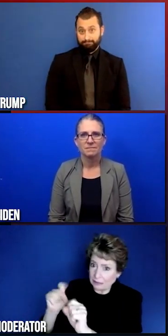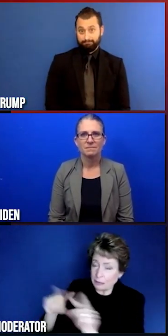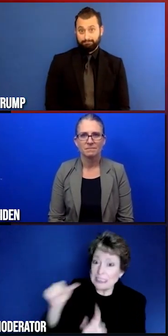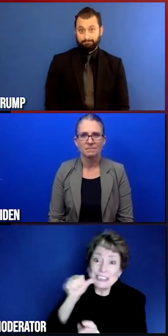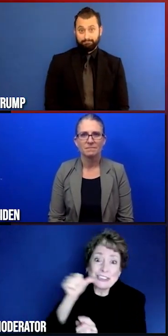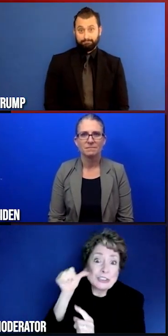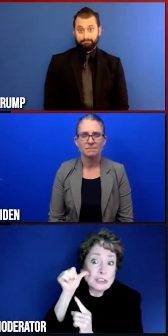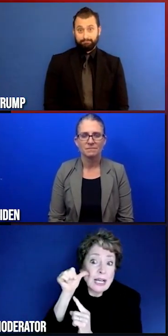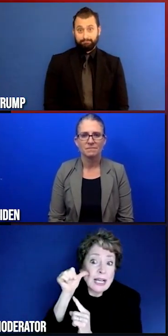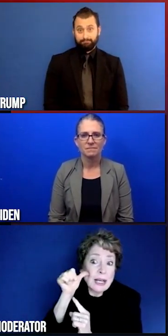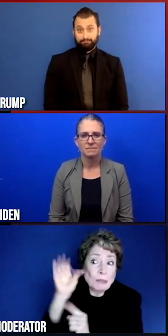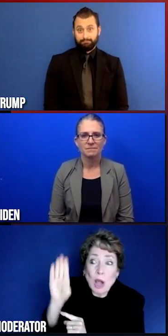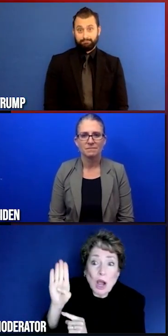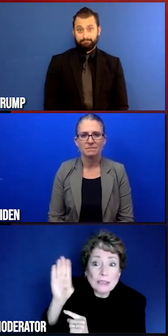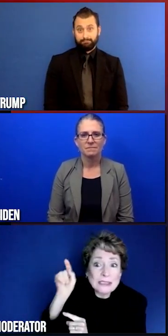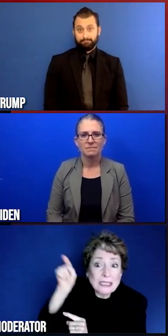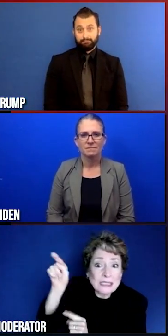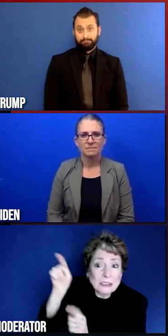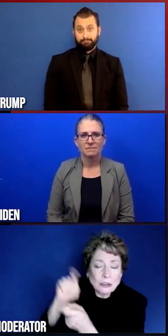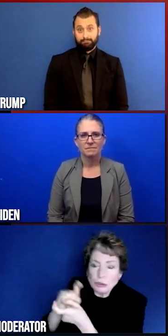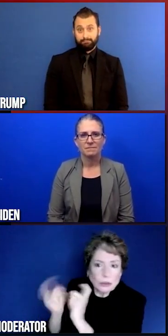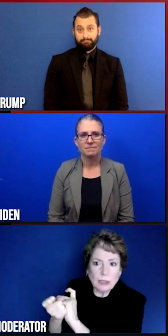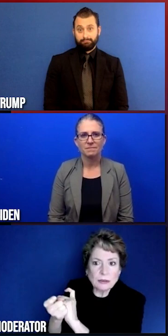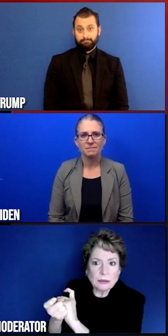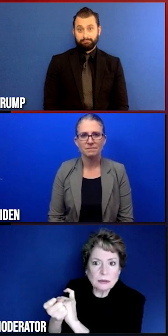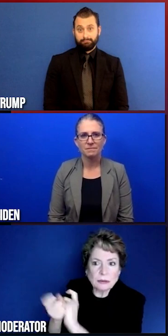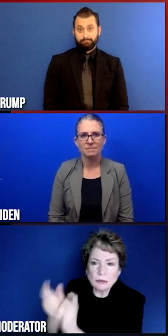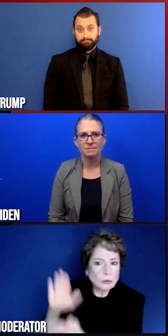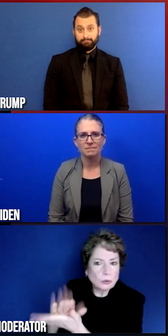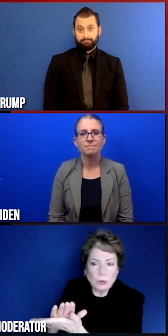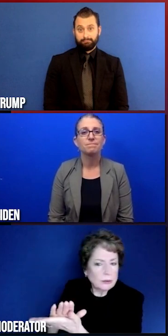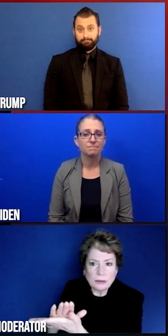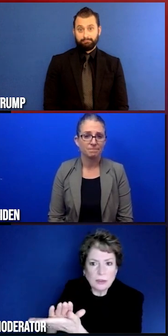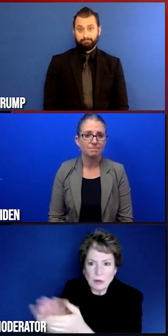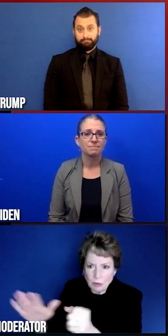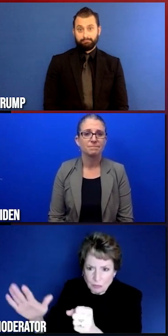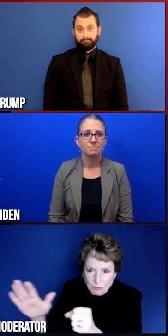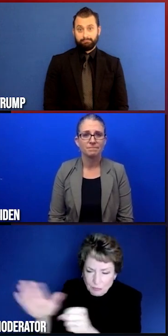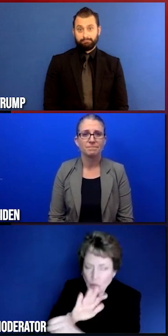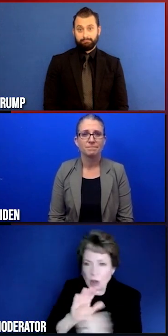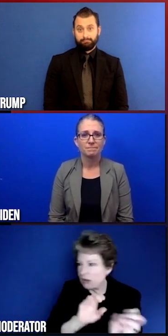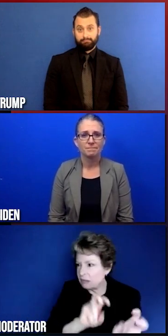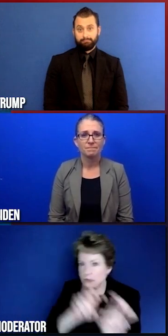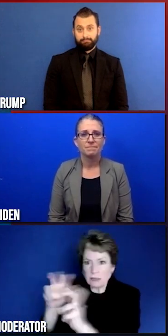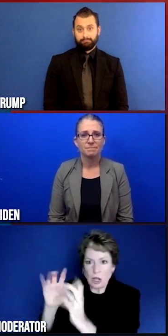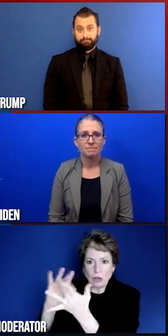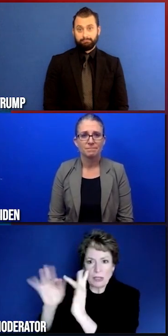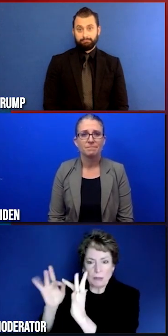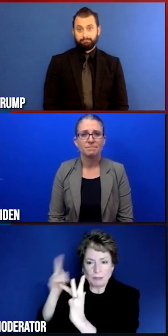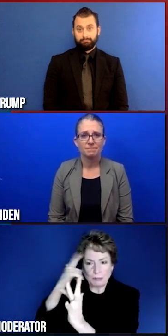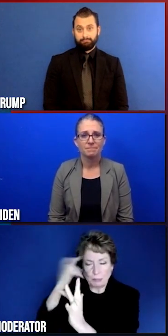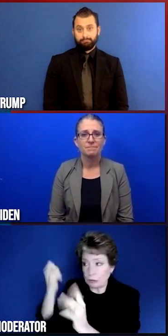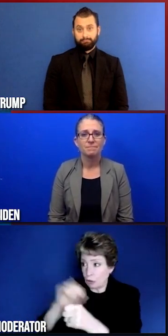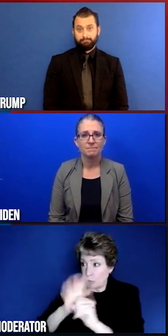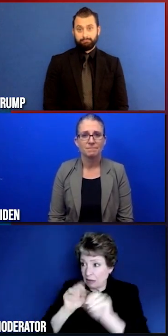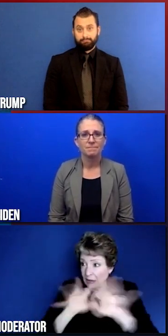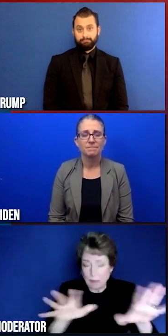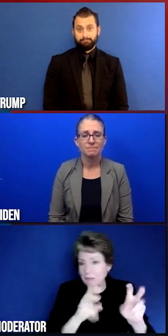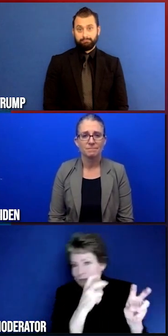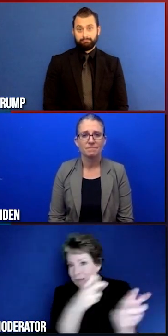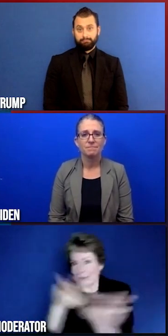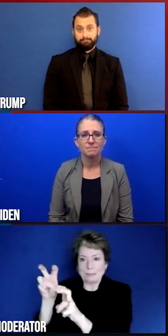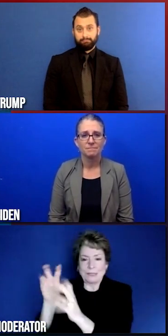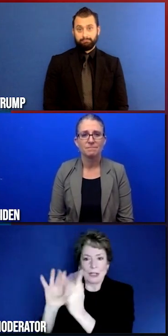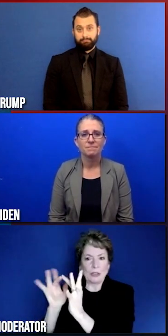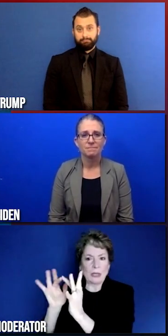school system entirely online after a coronavirus spike. What is your message to parents who worry that sending their children to school will endanger not only